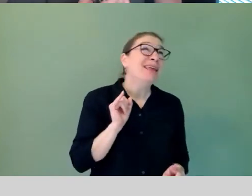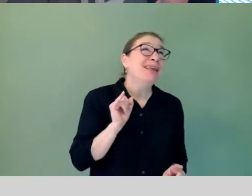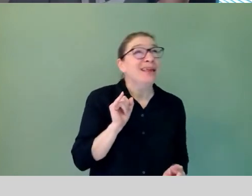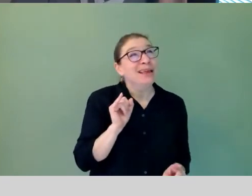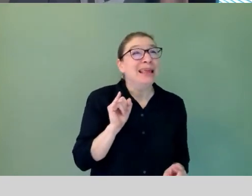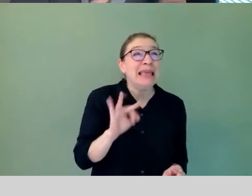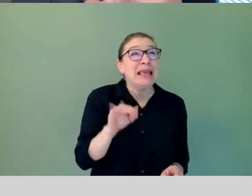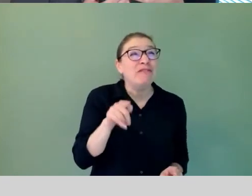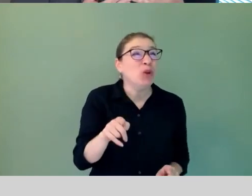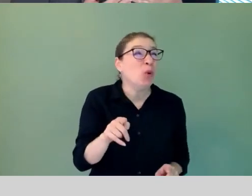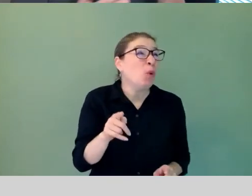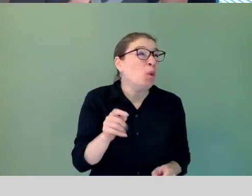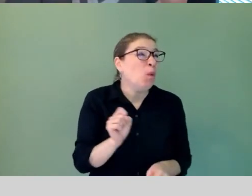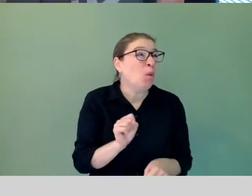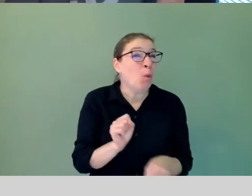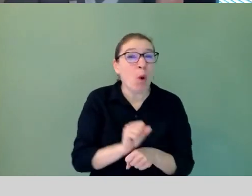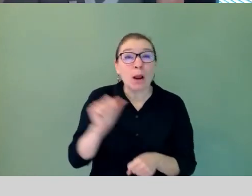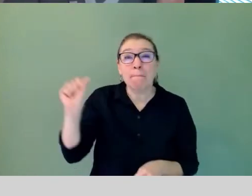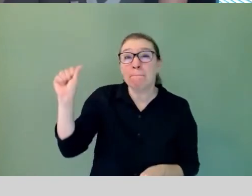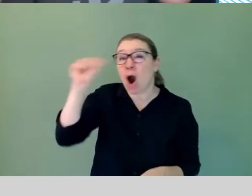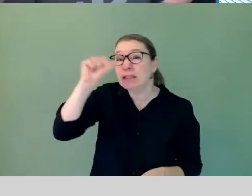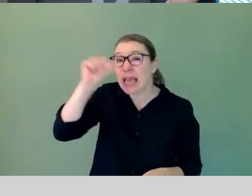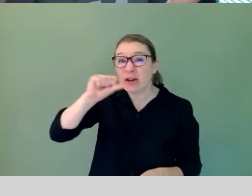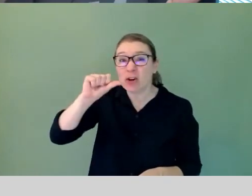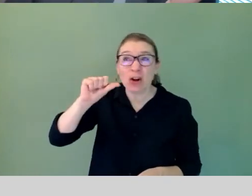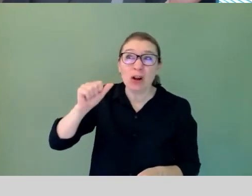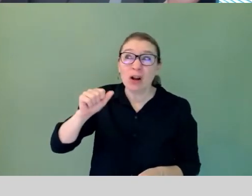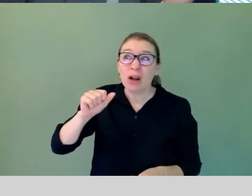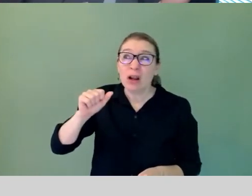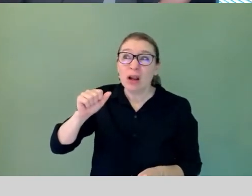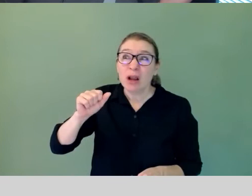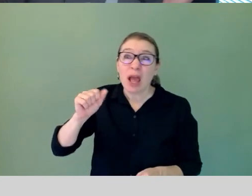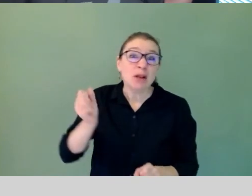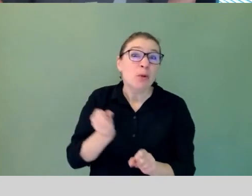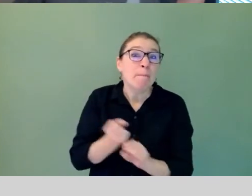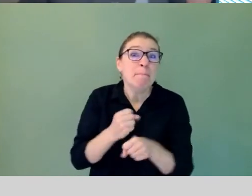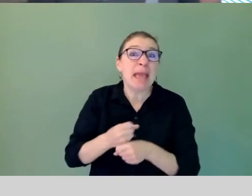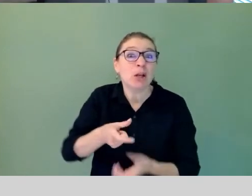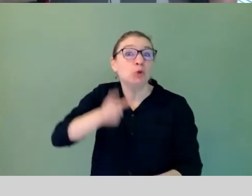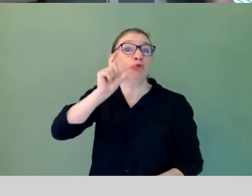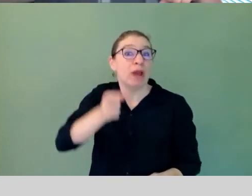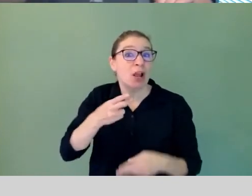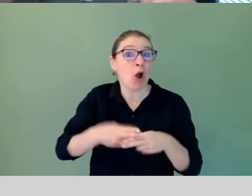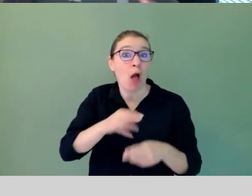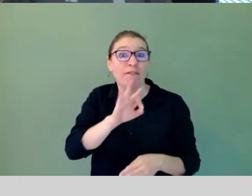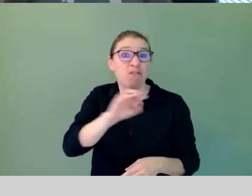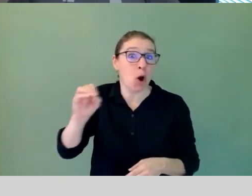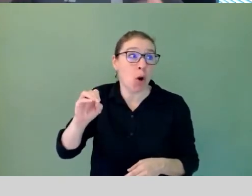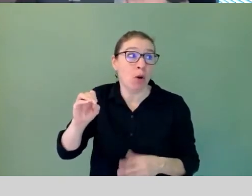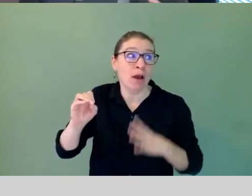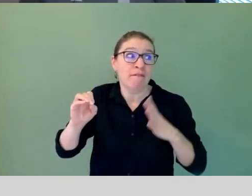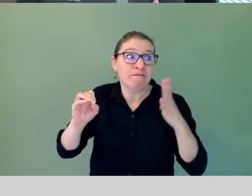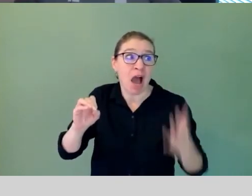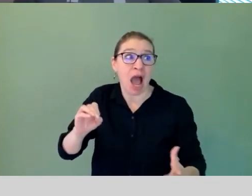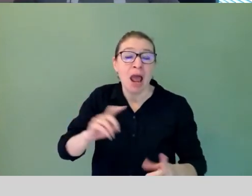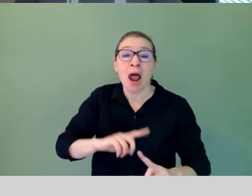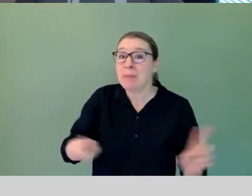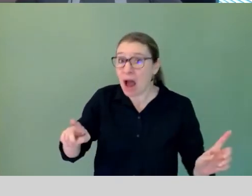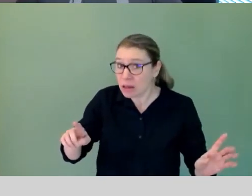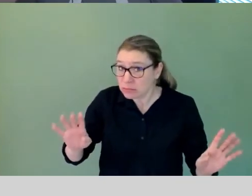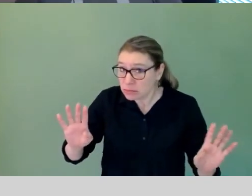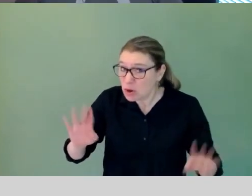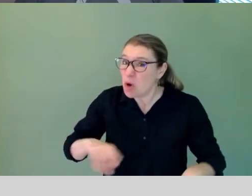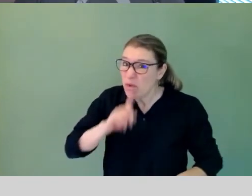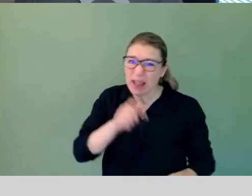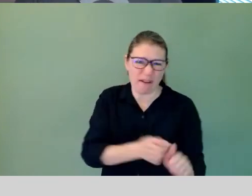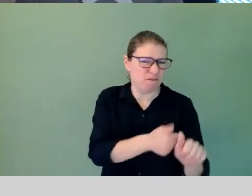maybe you're a bartender and you have a drink called foo. But other than that, it's useless. Don't use it. Include everything that is needed to run the code. How